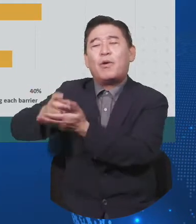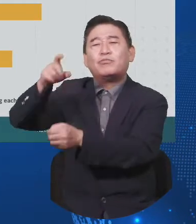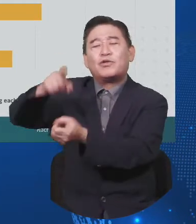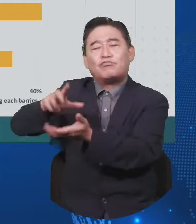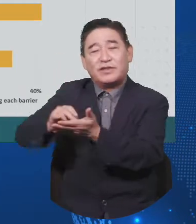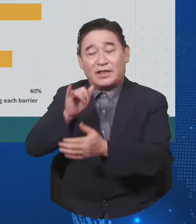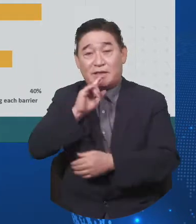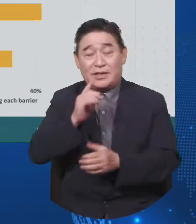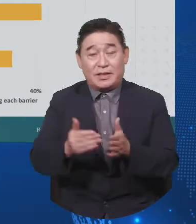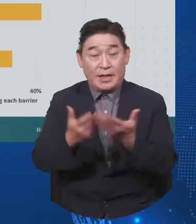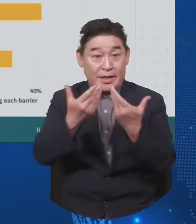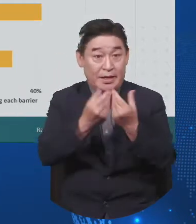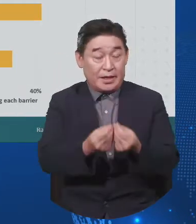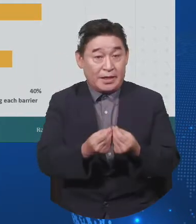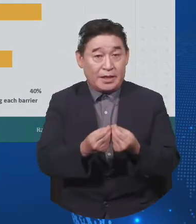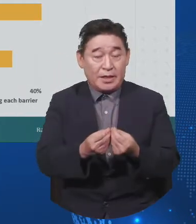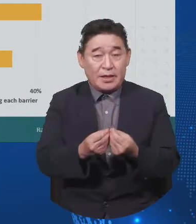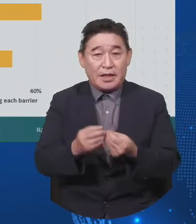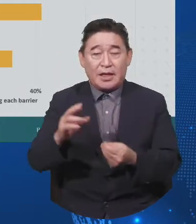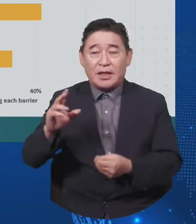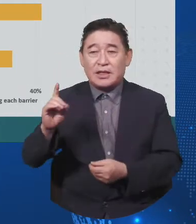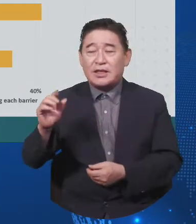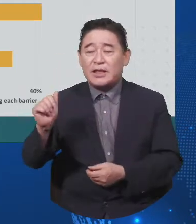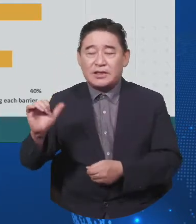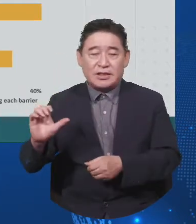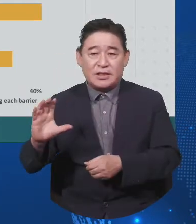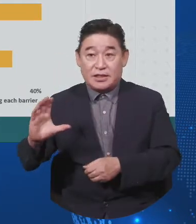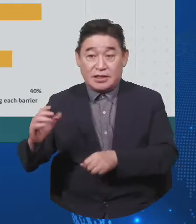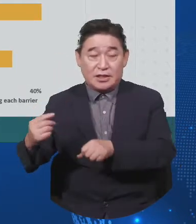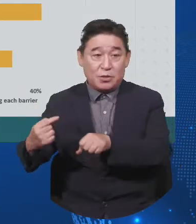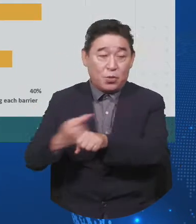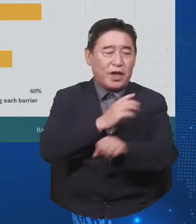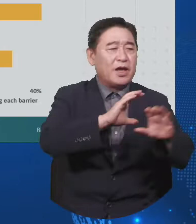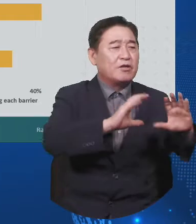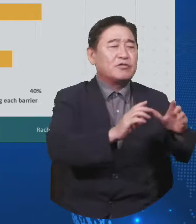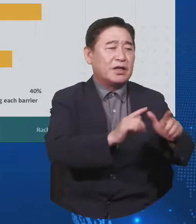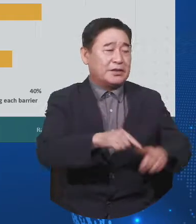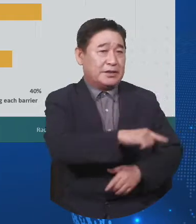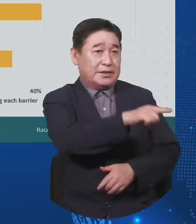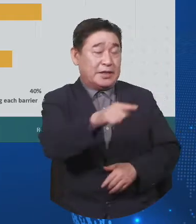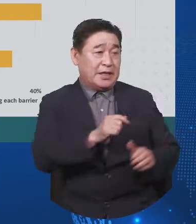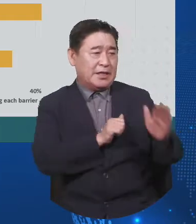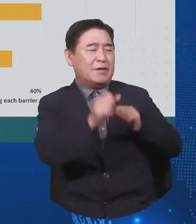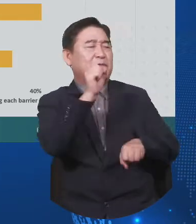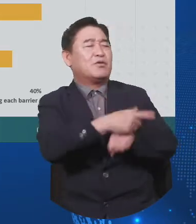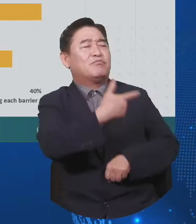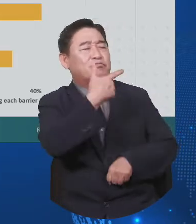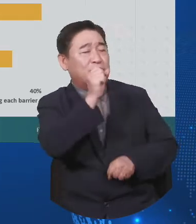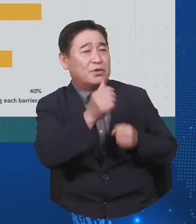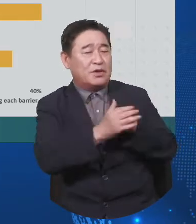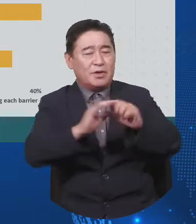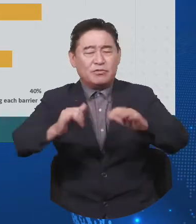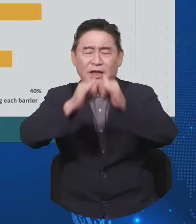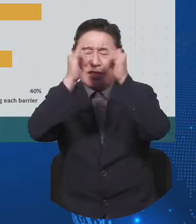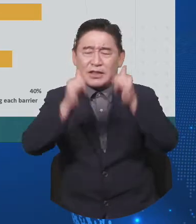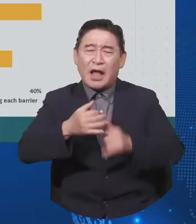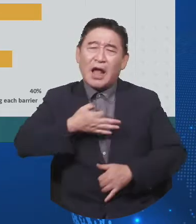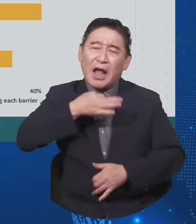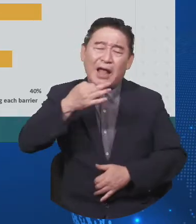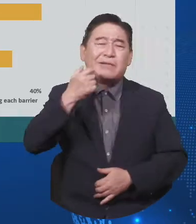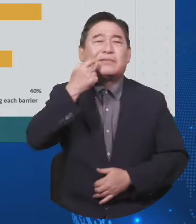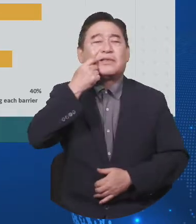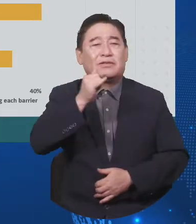from non-DACs in country or in international fora for development cooperation, challenges integrating cooperation